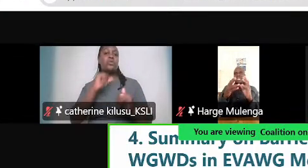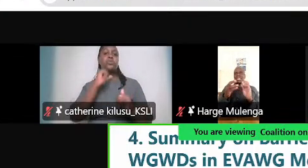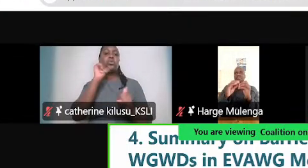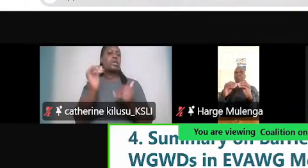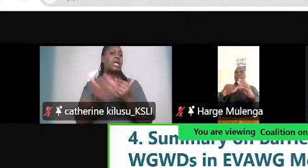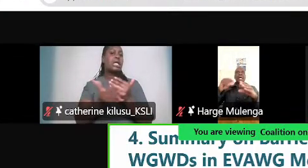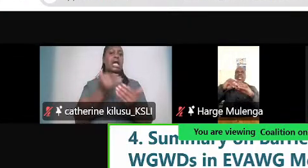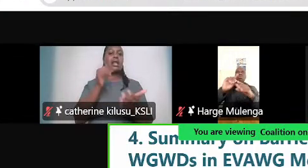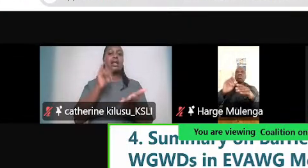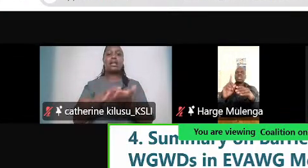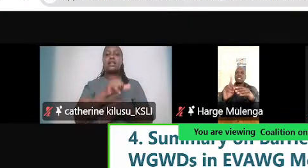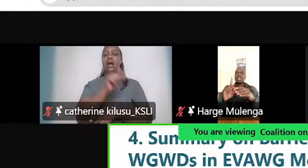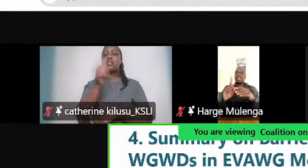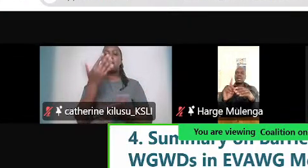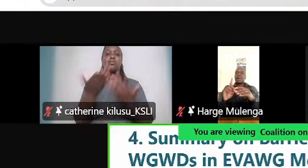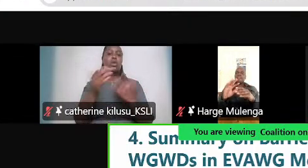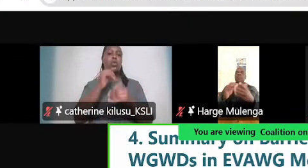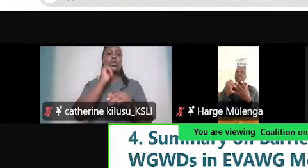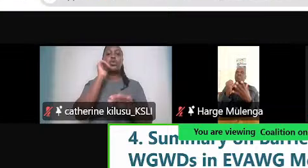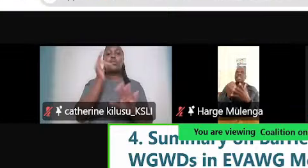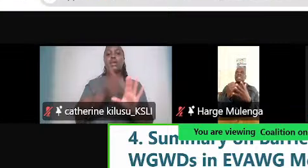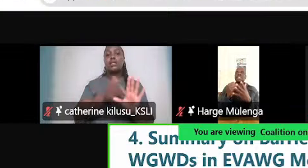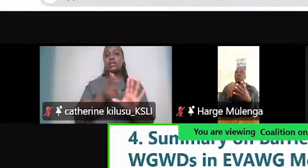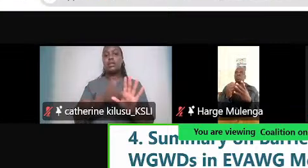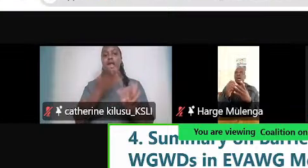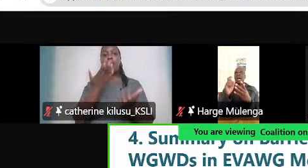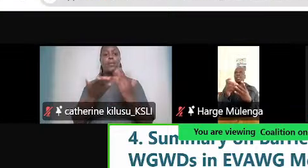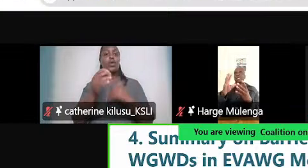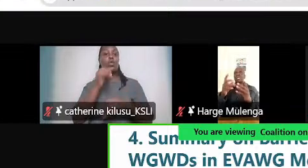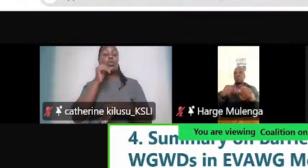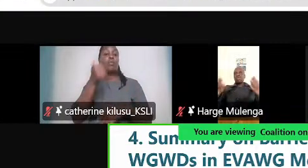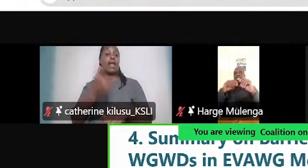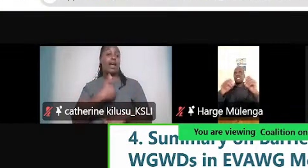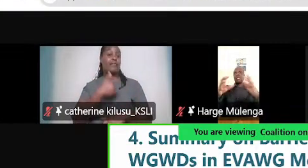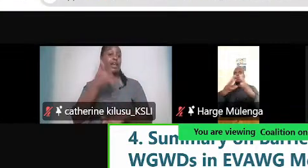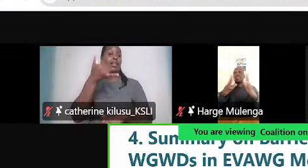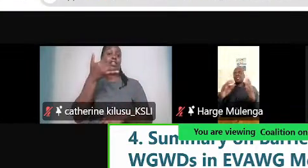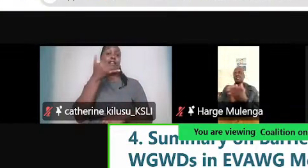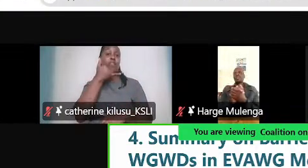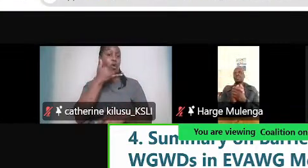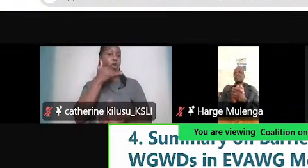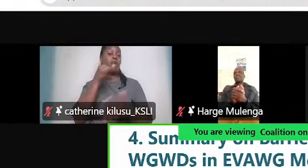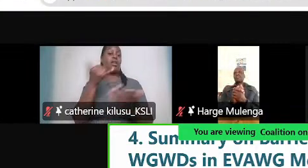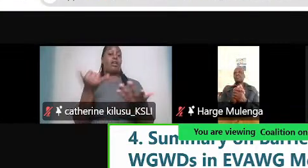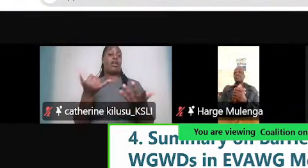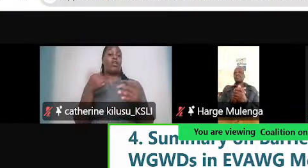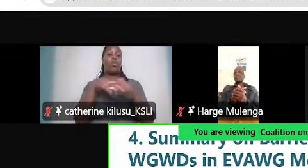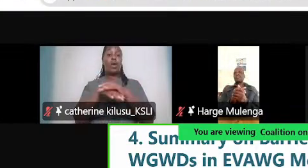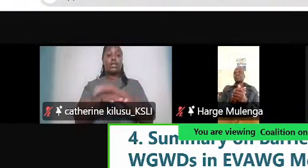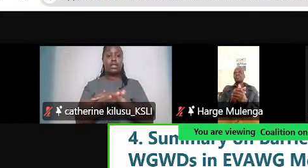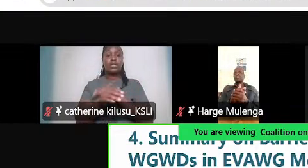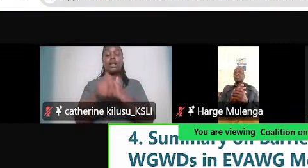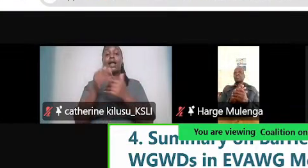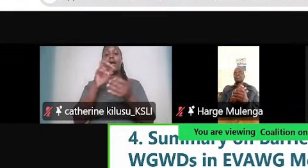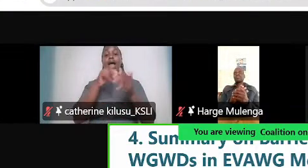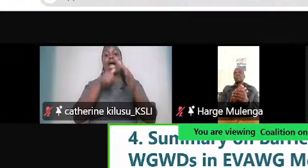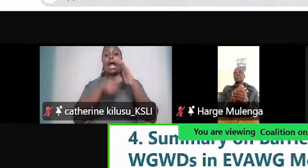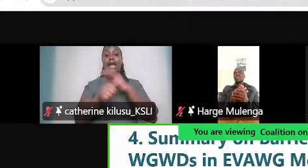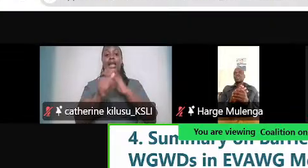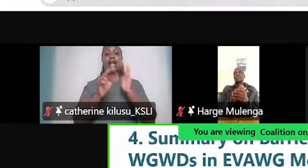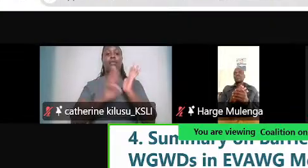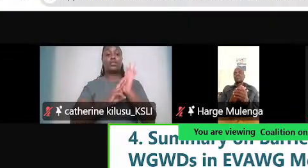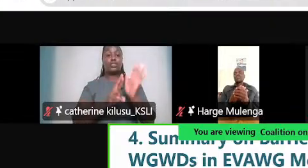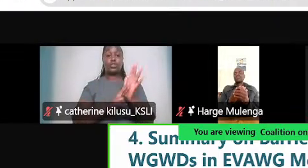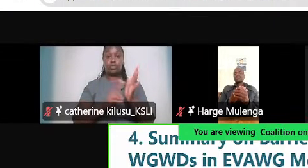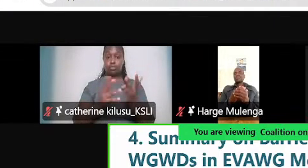to attend, may not be able to have the gadgets and a representation within